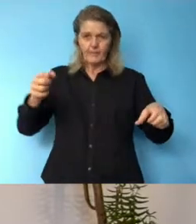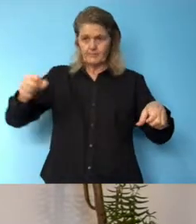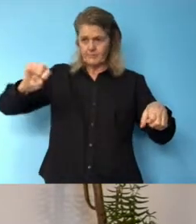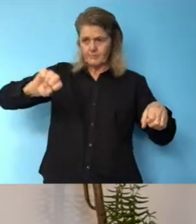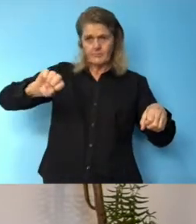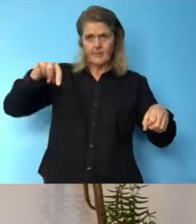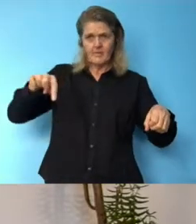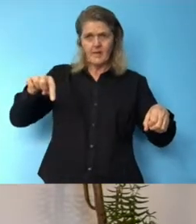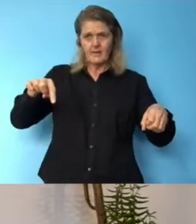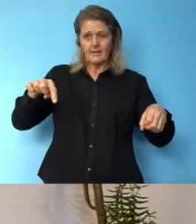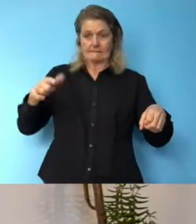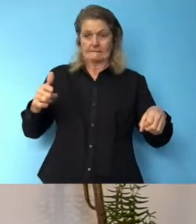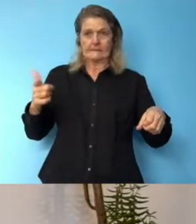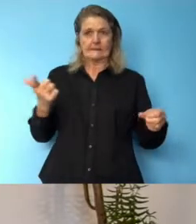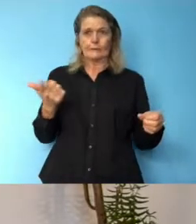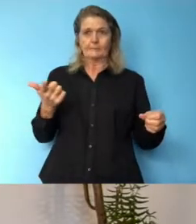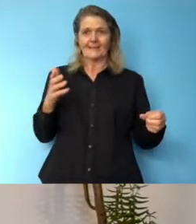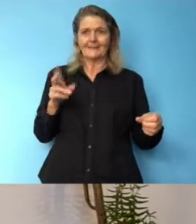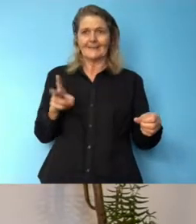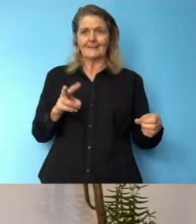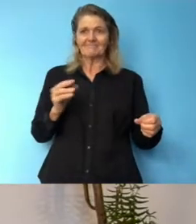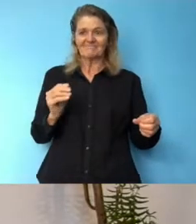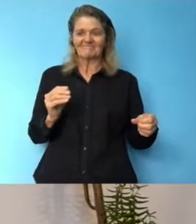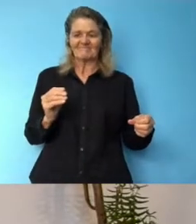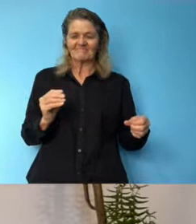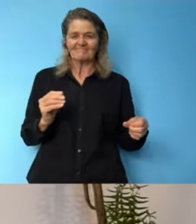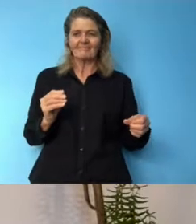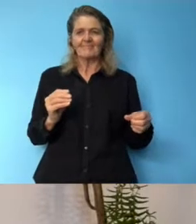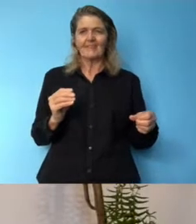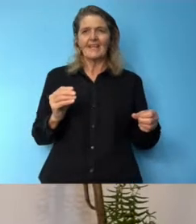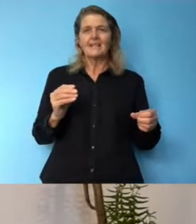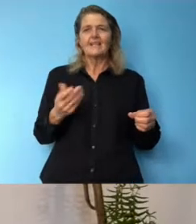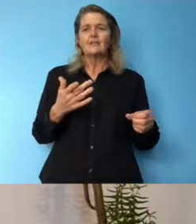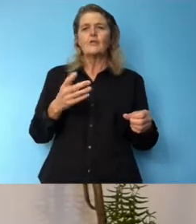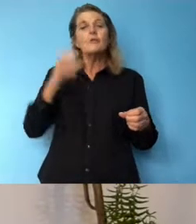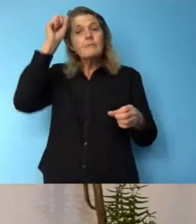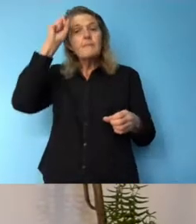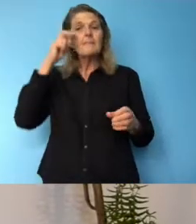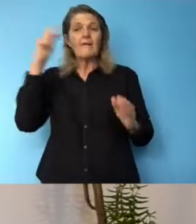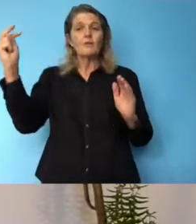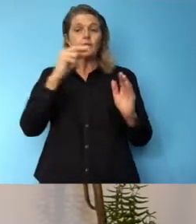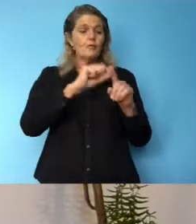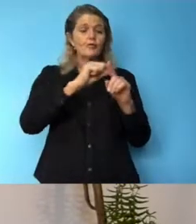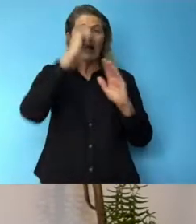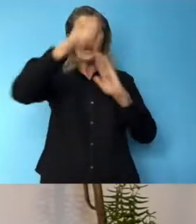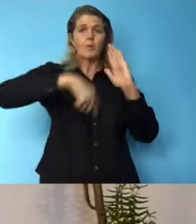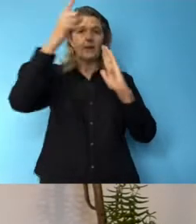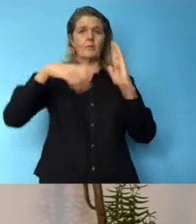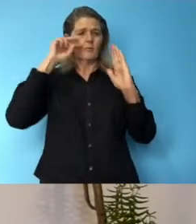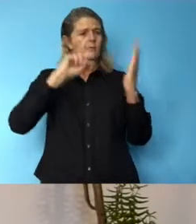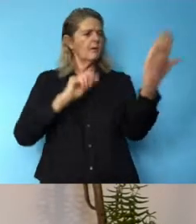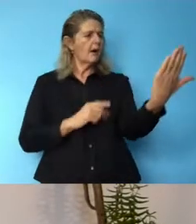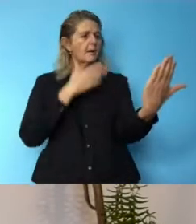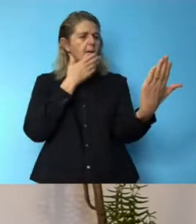that's probably way too much purple, in there. And if you need to check, do your colour wheel. I've got purple, what's